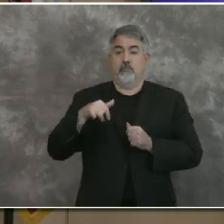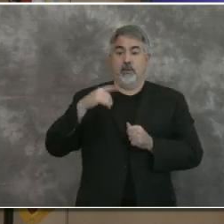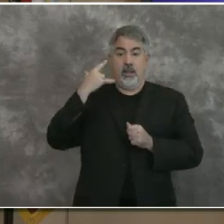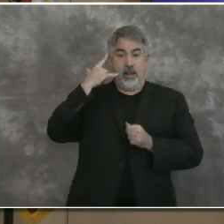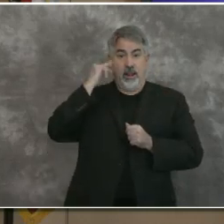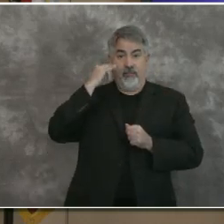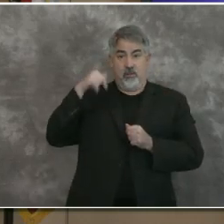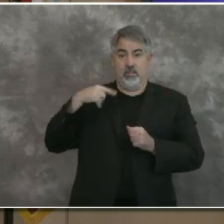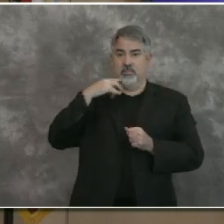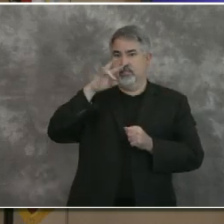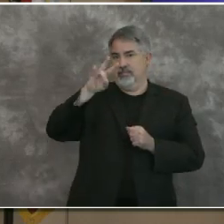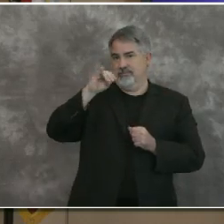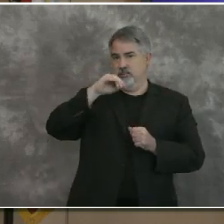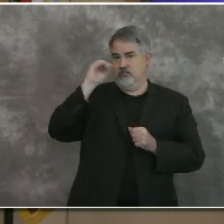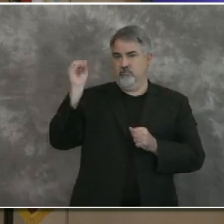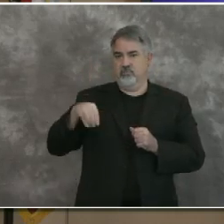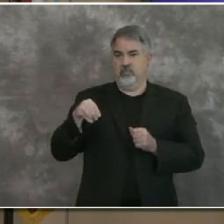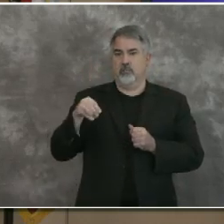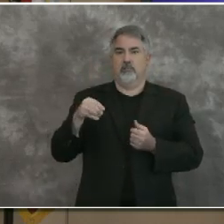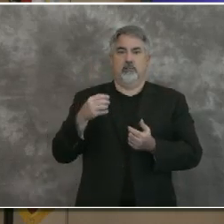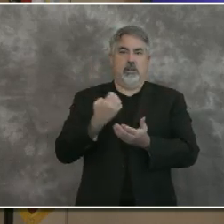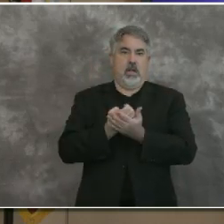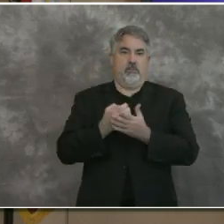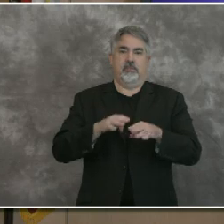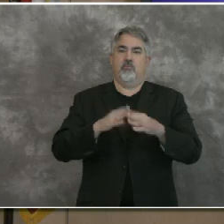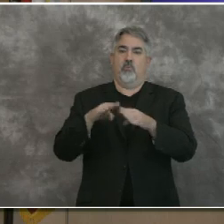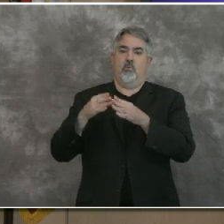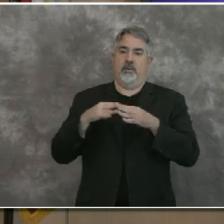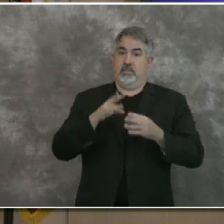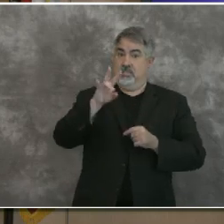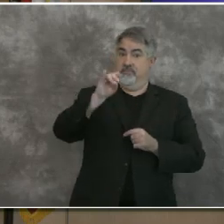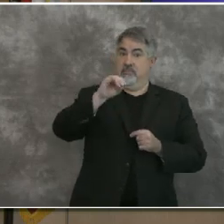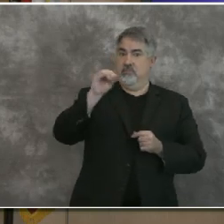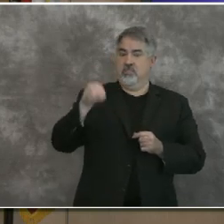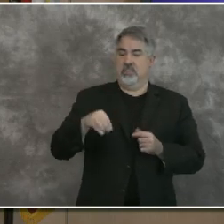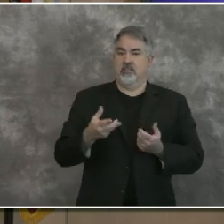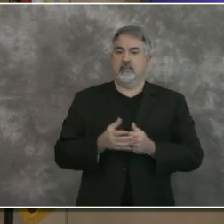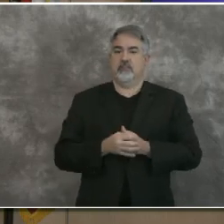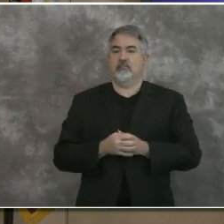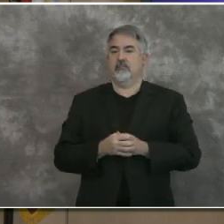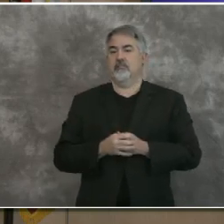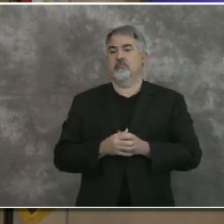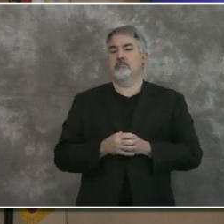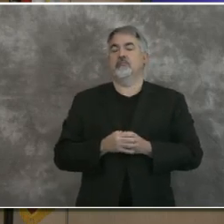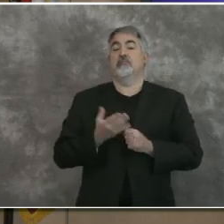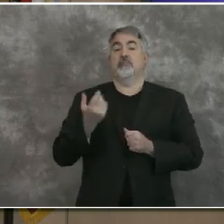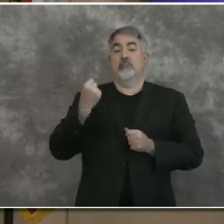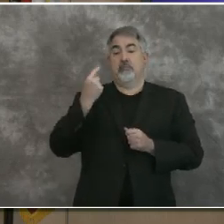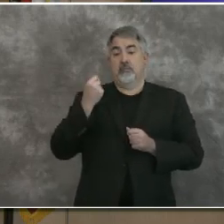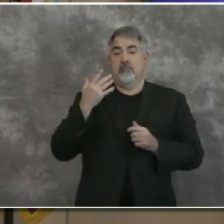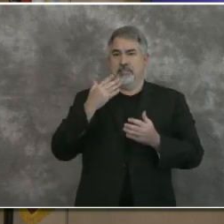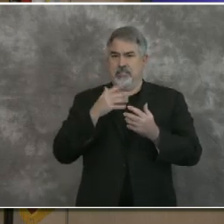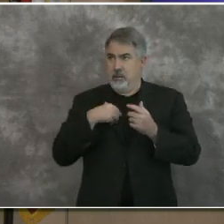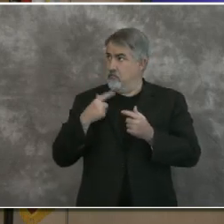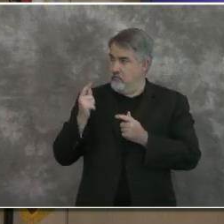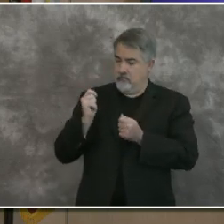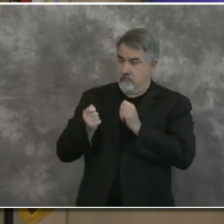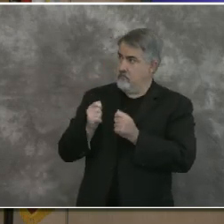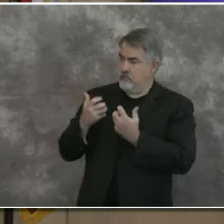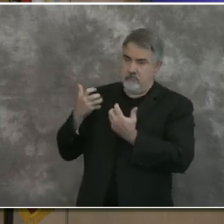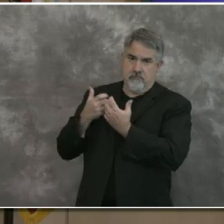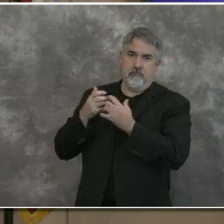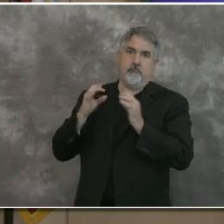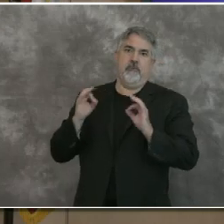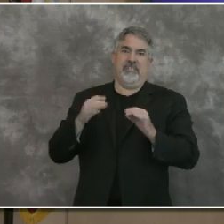open, some with modifications, but at least being open and being back in business. While there is still more to